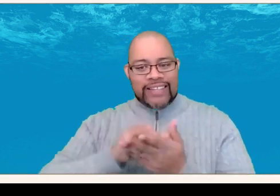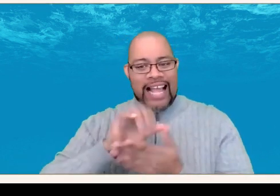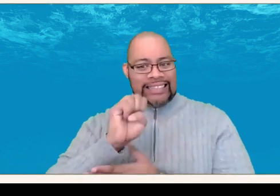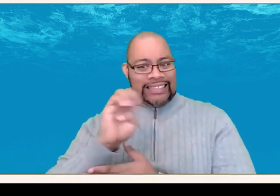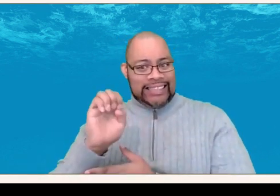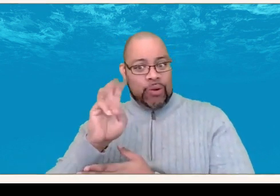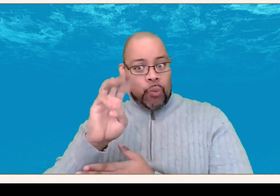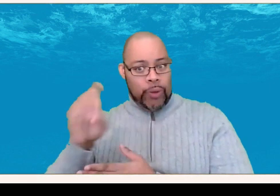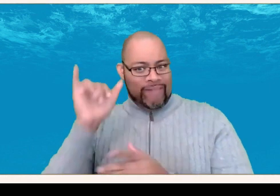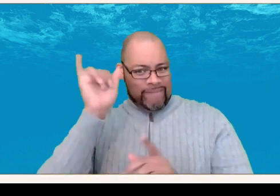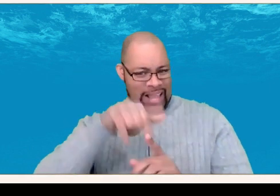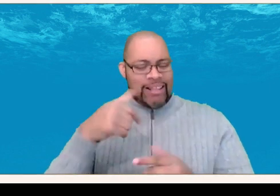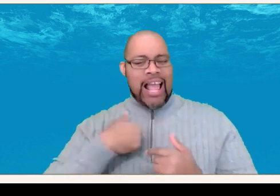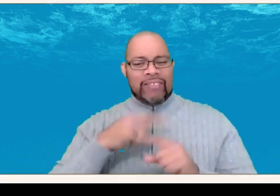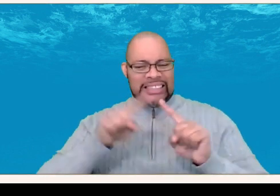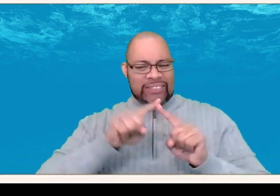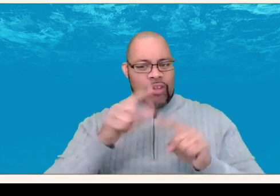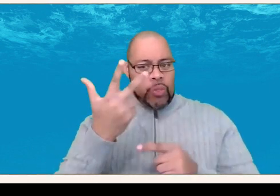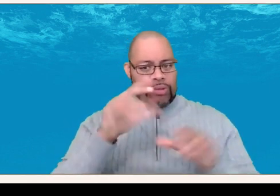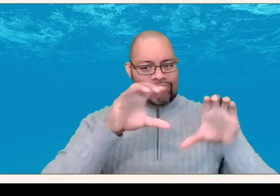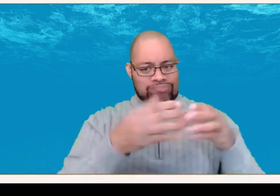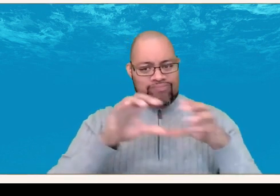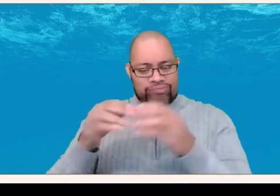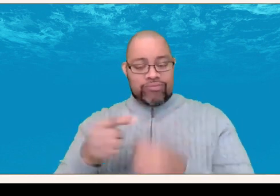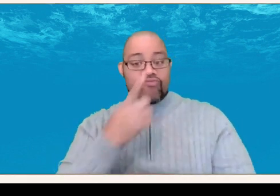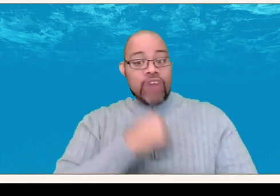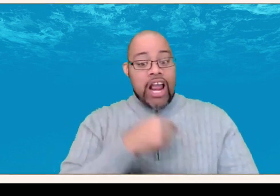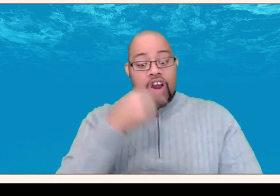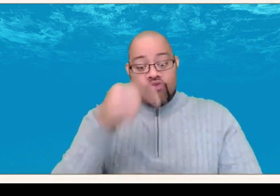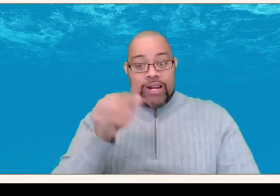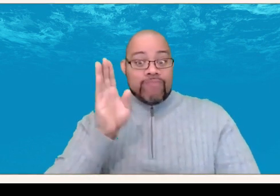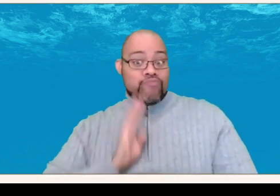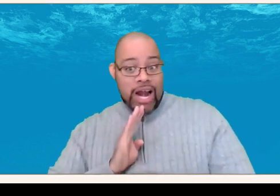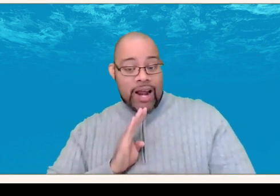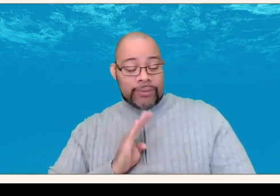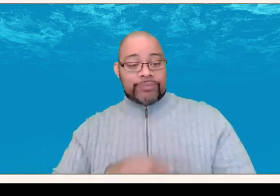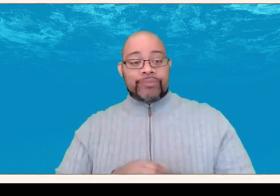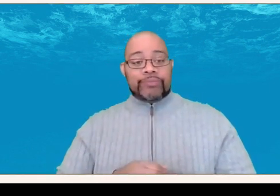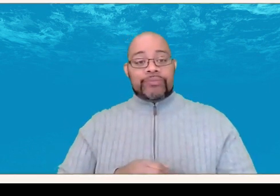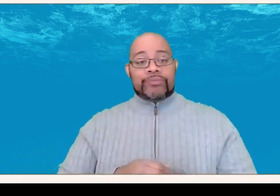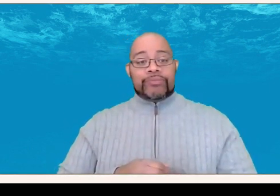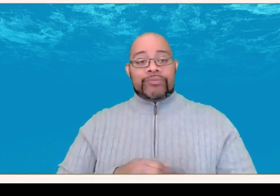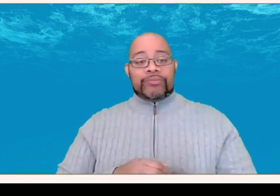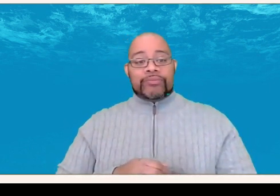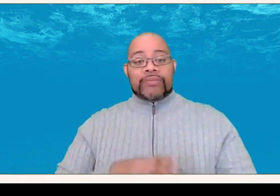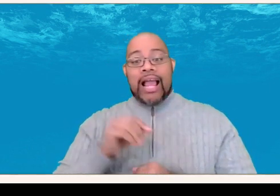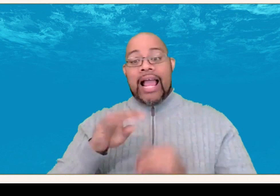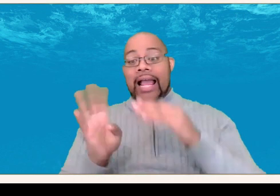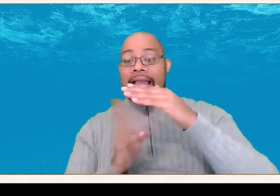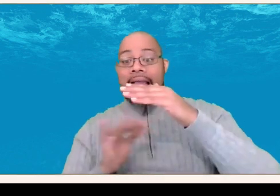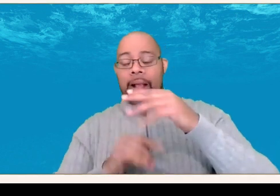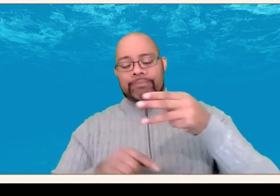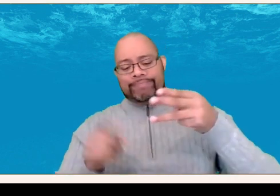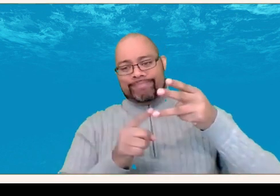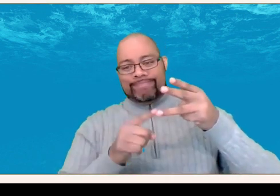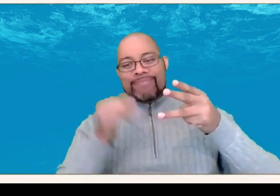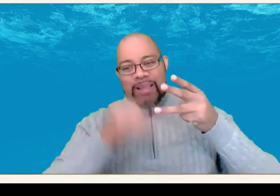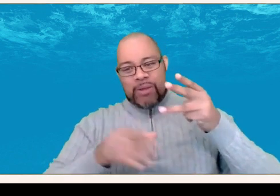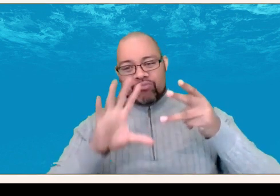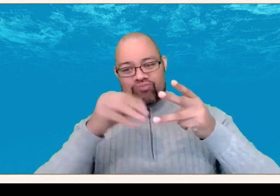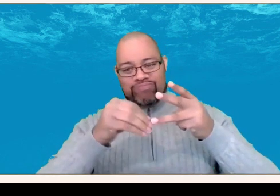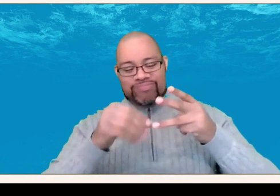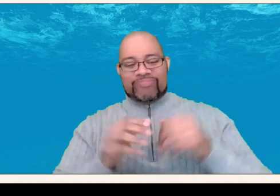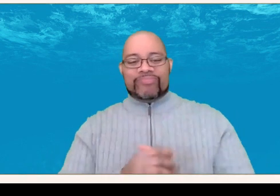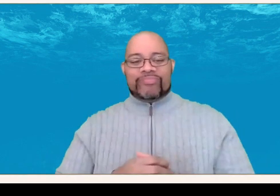known as seaweeds, which are categorized into red, green, and brown seaweeds, and kelp are in the latter